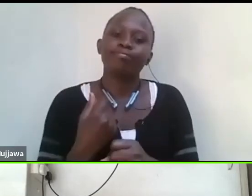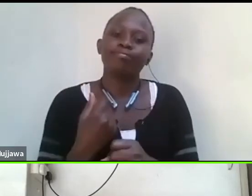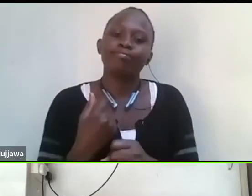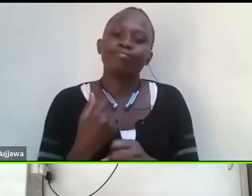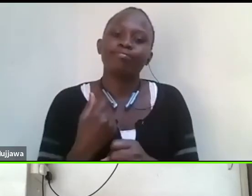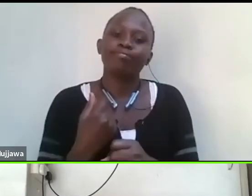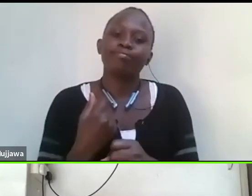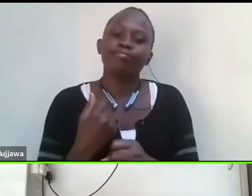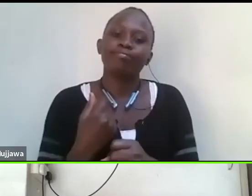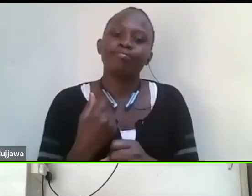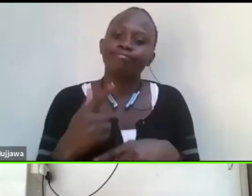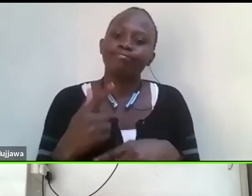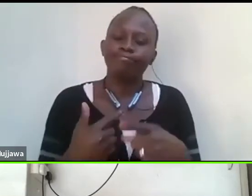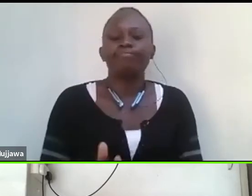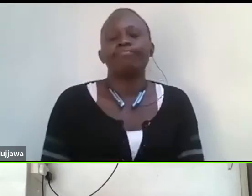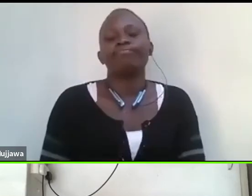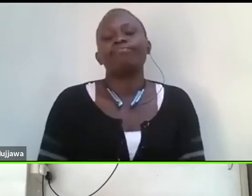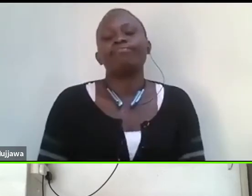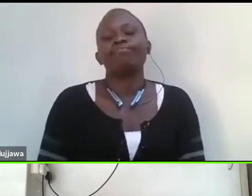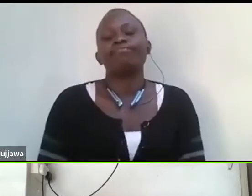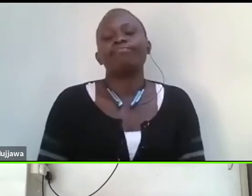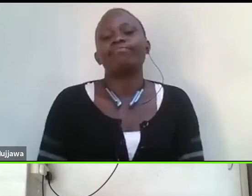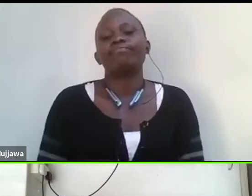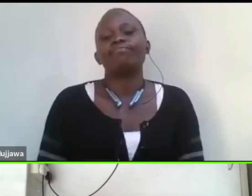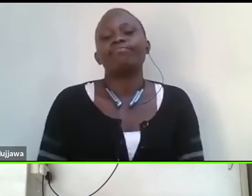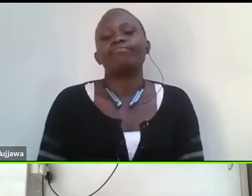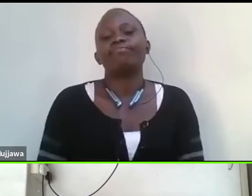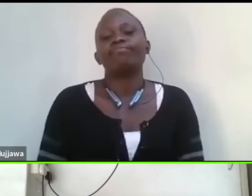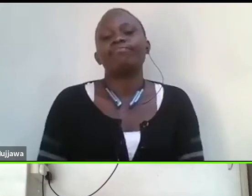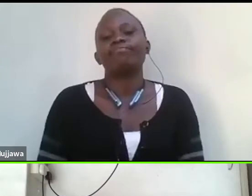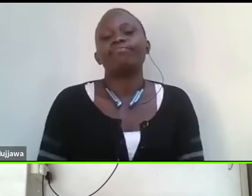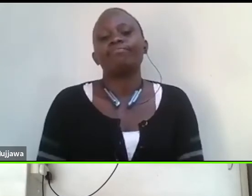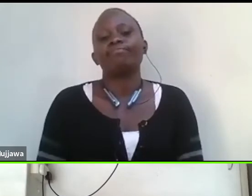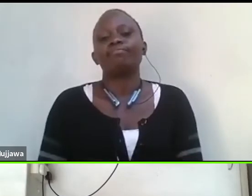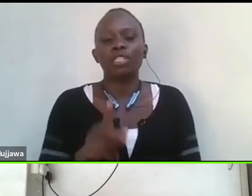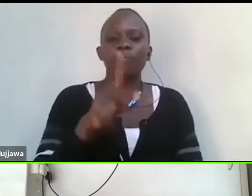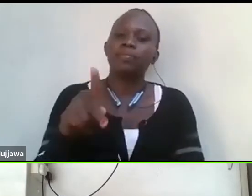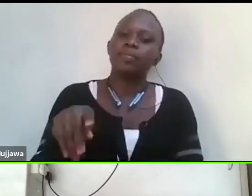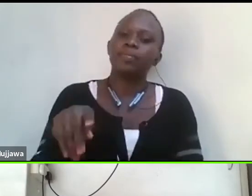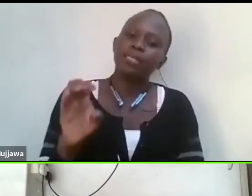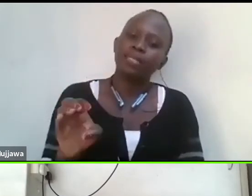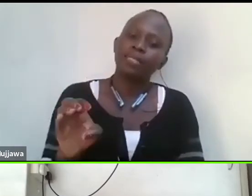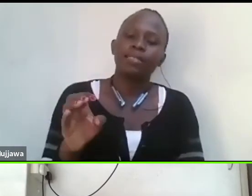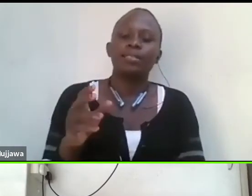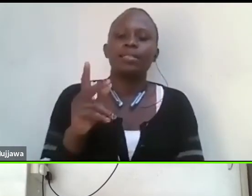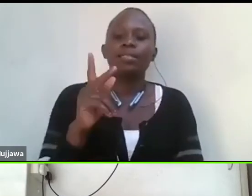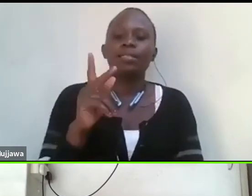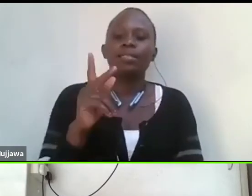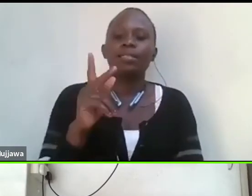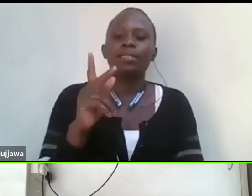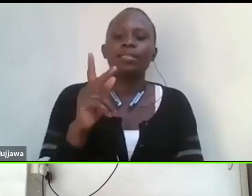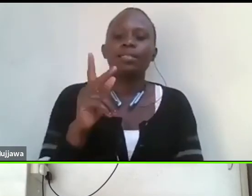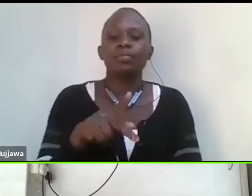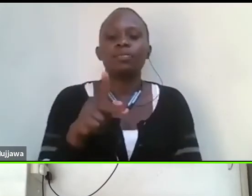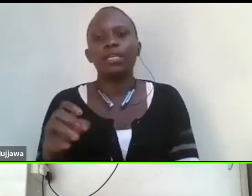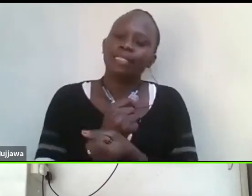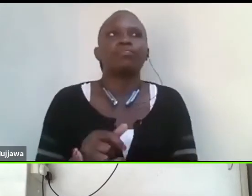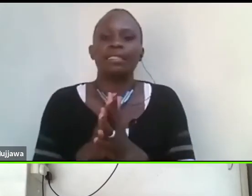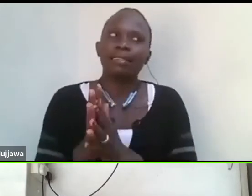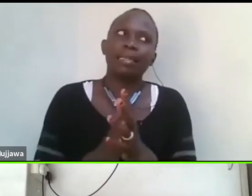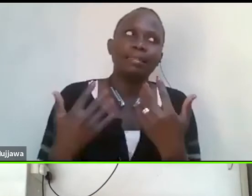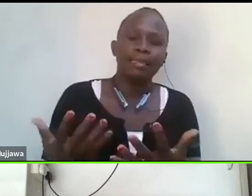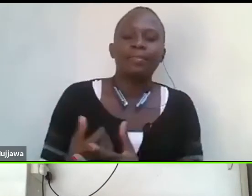terms of PPE, in terms of ensuring they are safe, sanitizers and all that stuff. We had to ensure